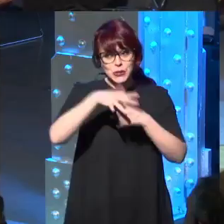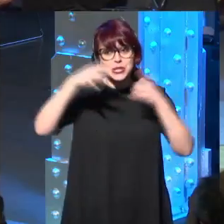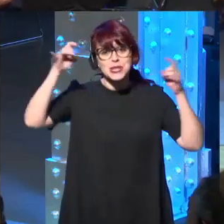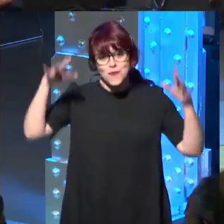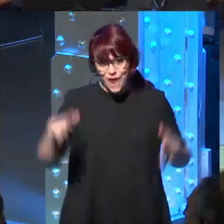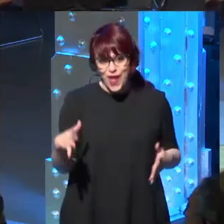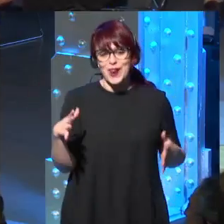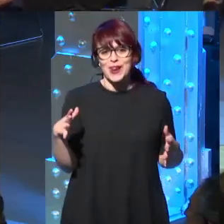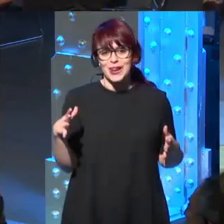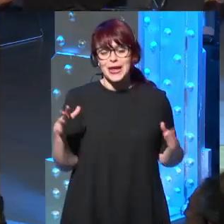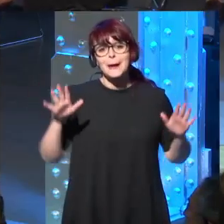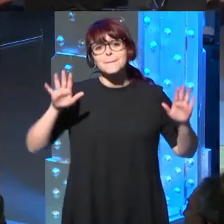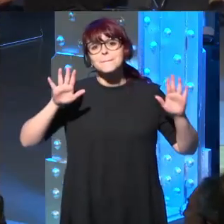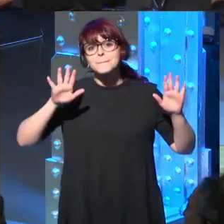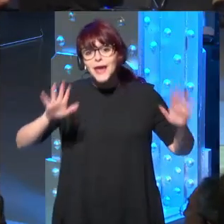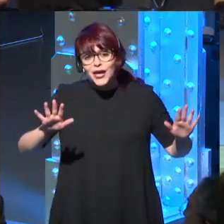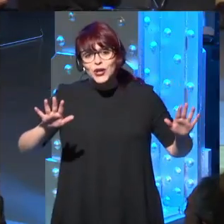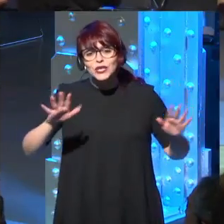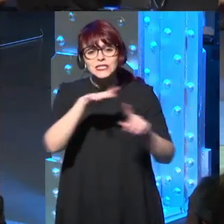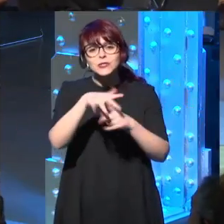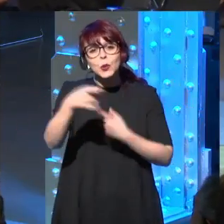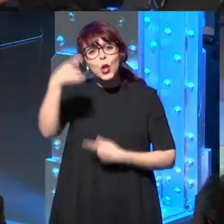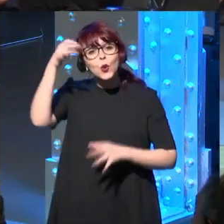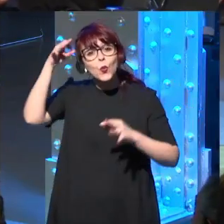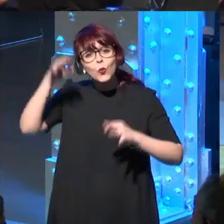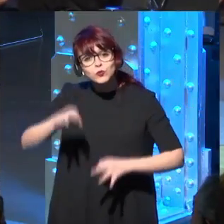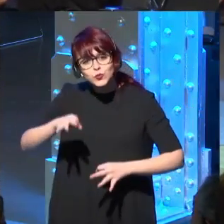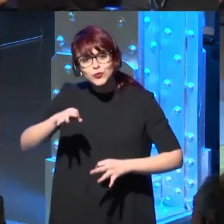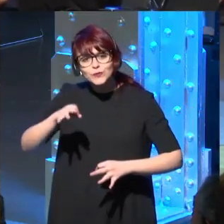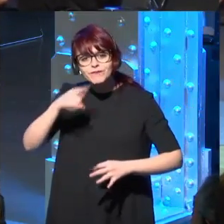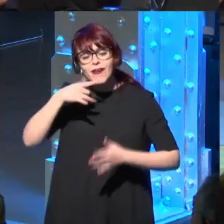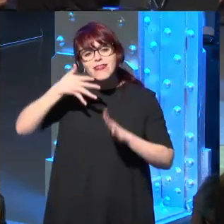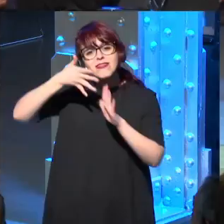But at that moment, the description